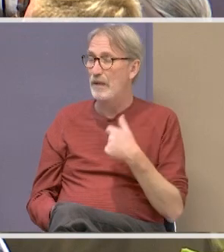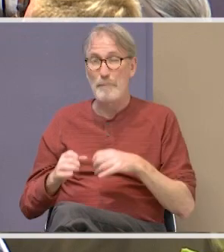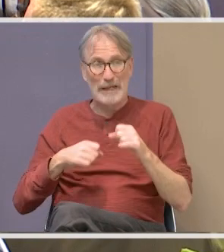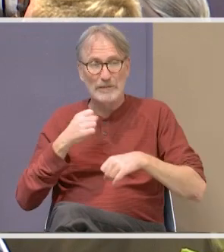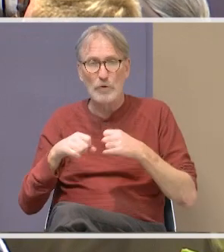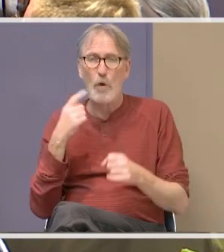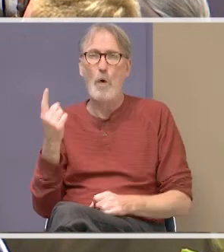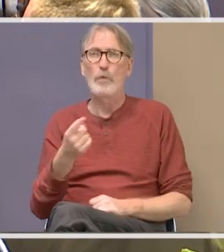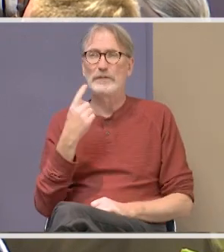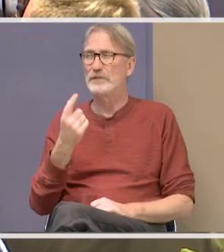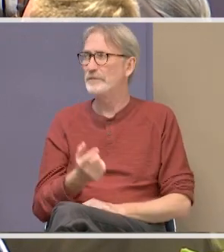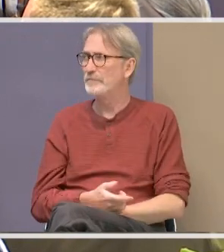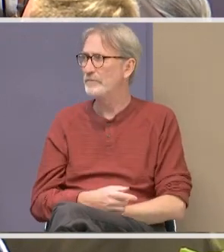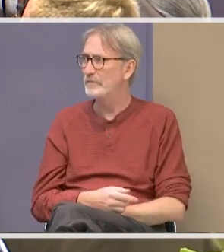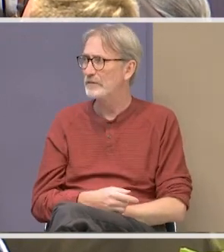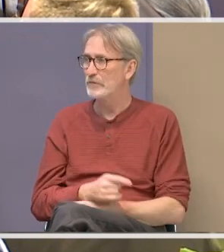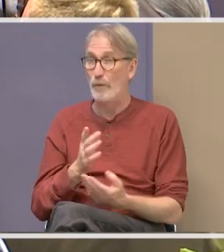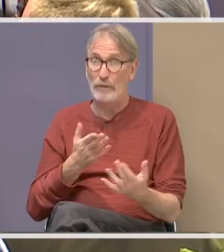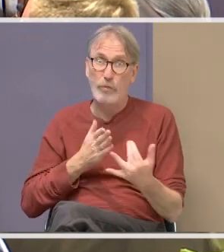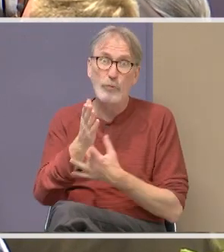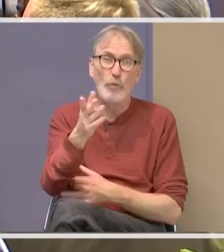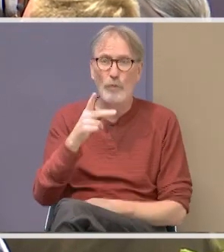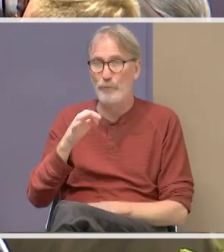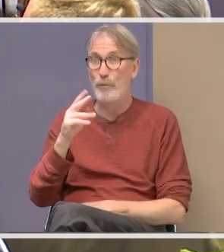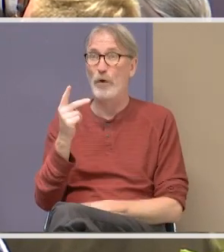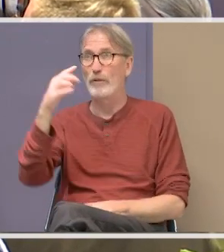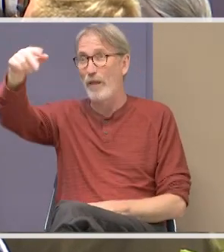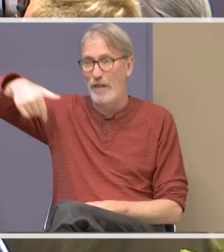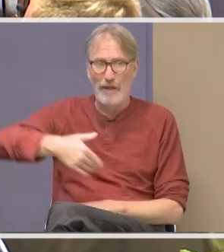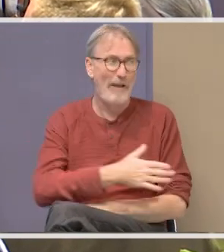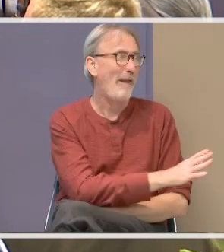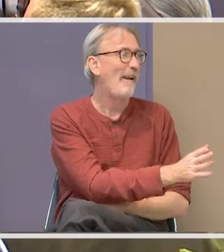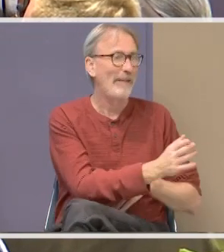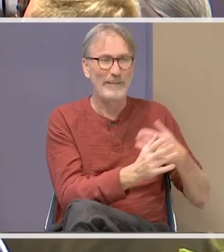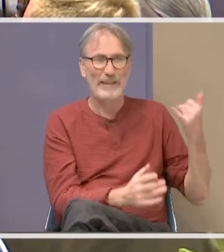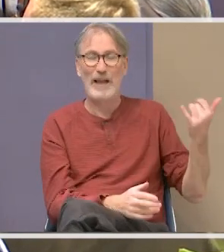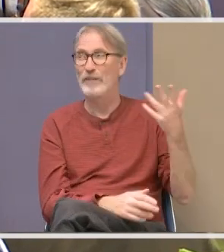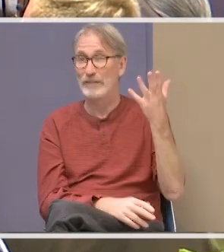also kind of cutting through the park now, which there's children there.